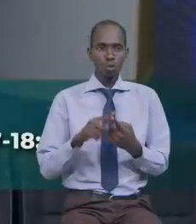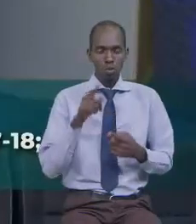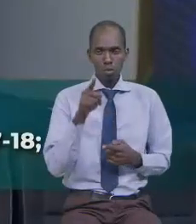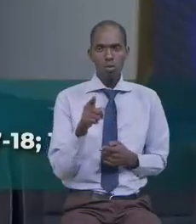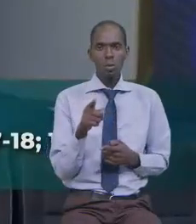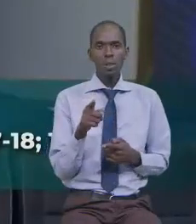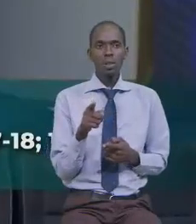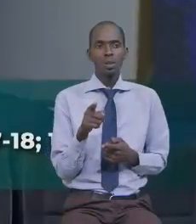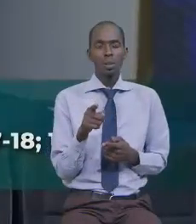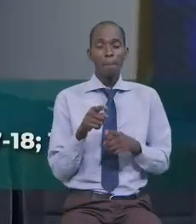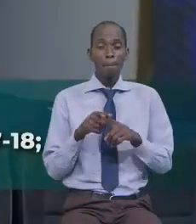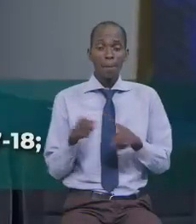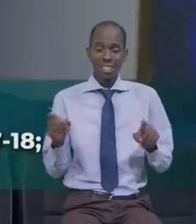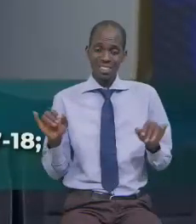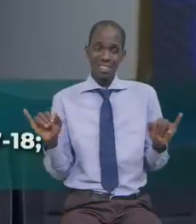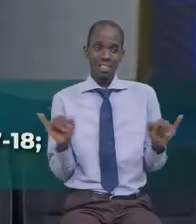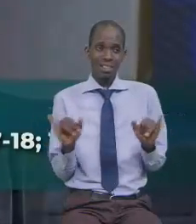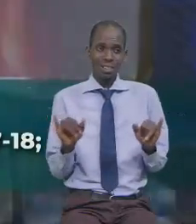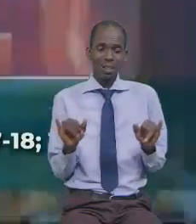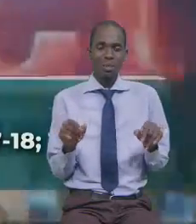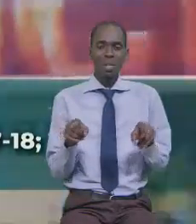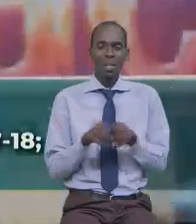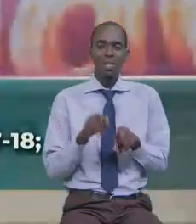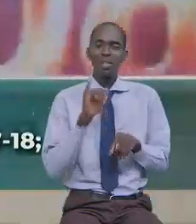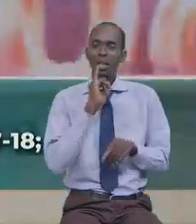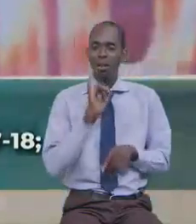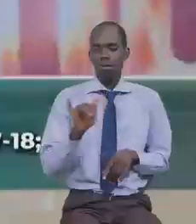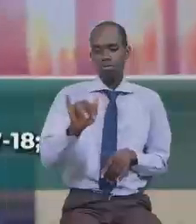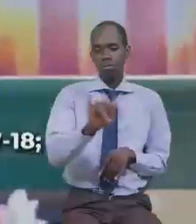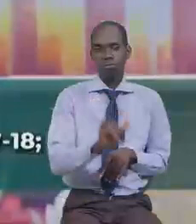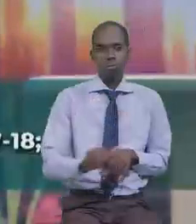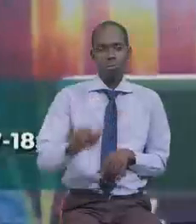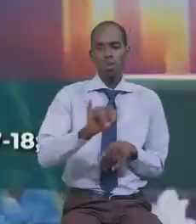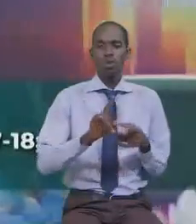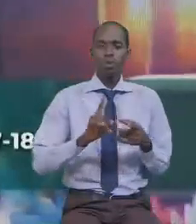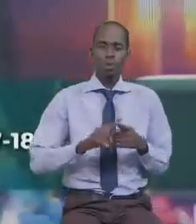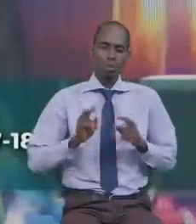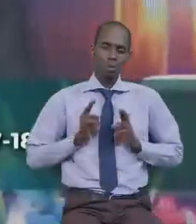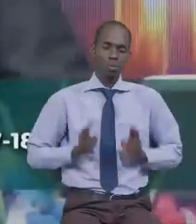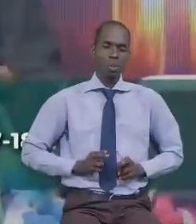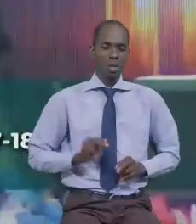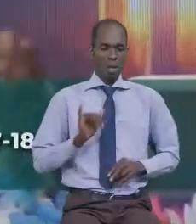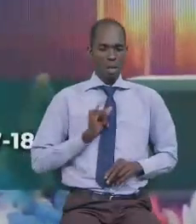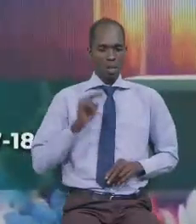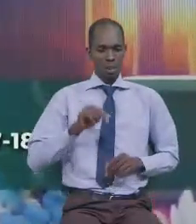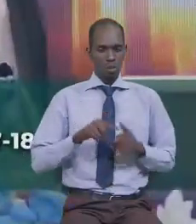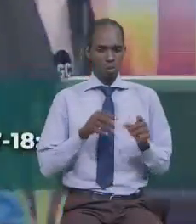but such as is common to man. I need to explain. You